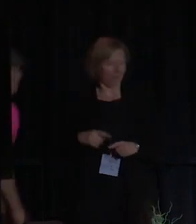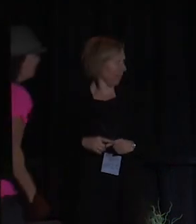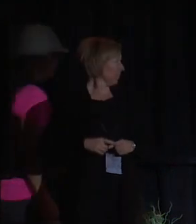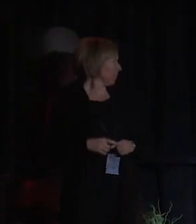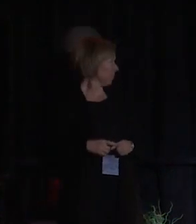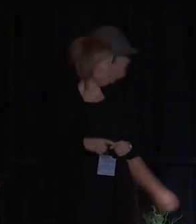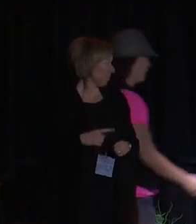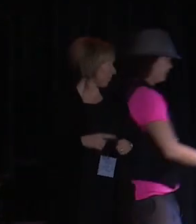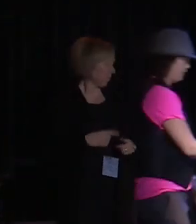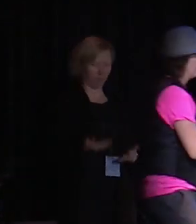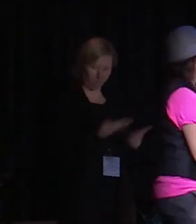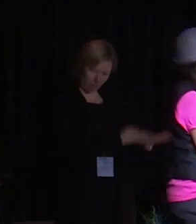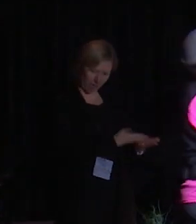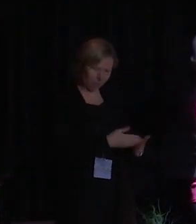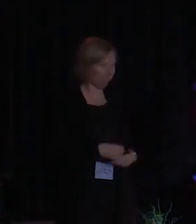There you go.